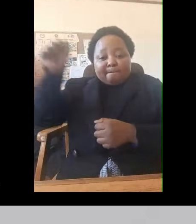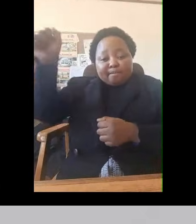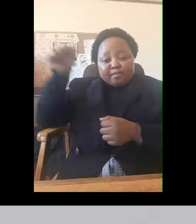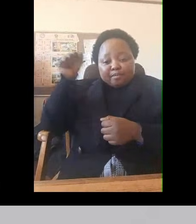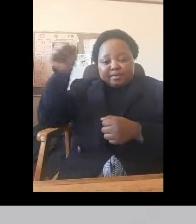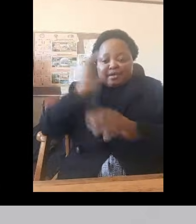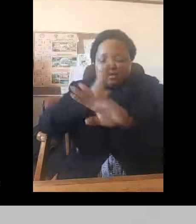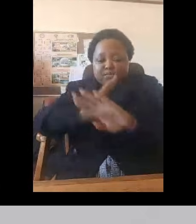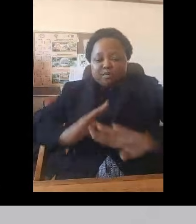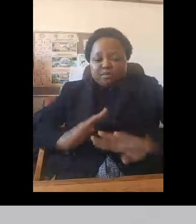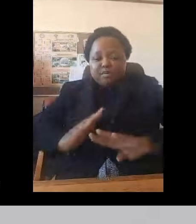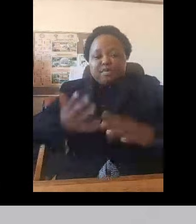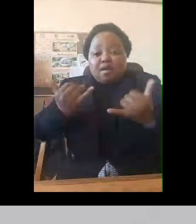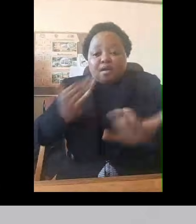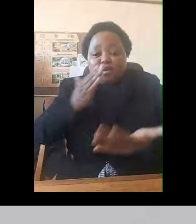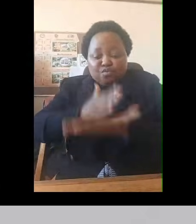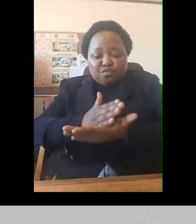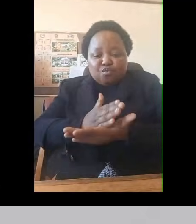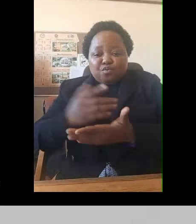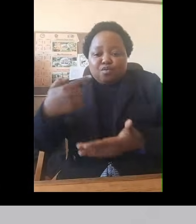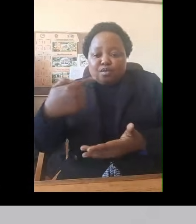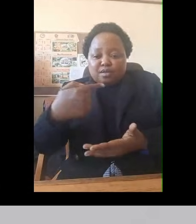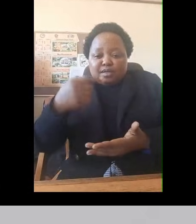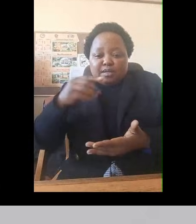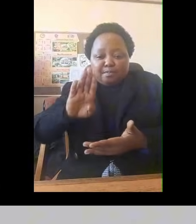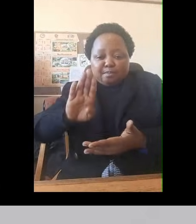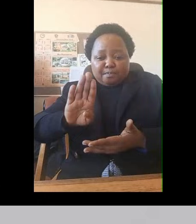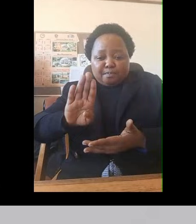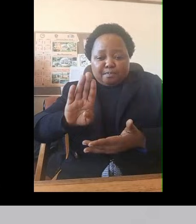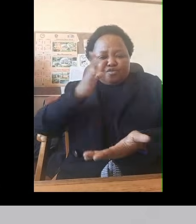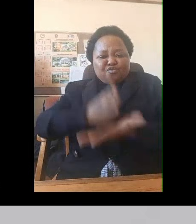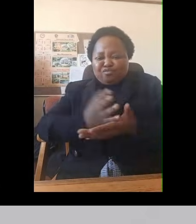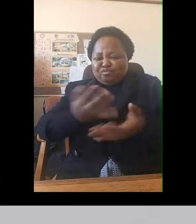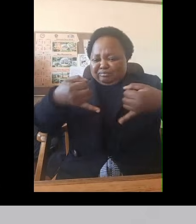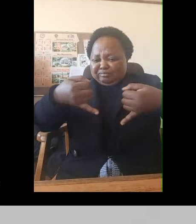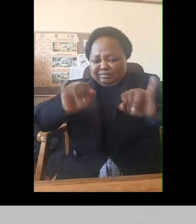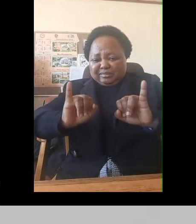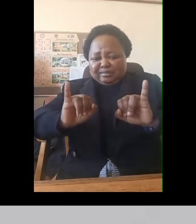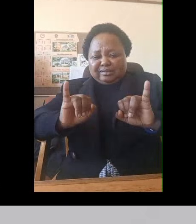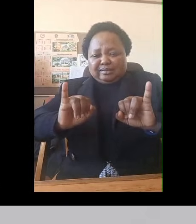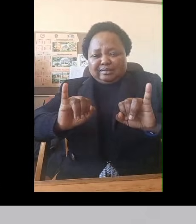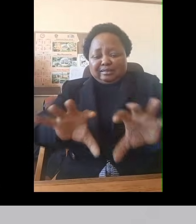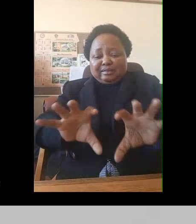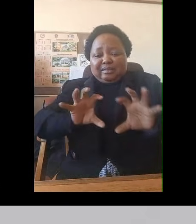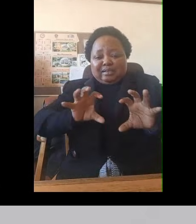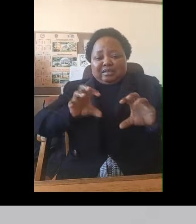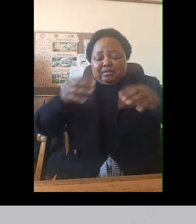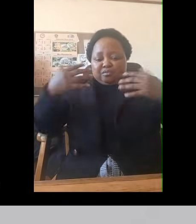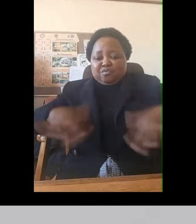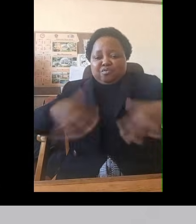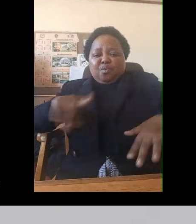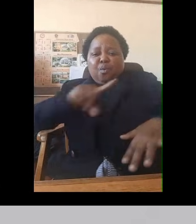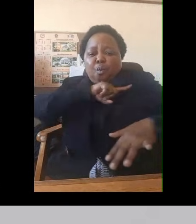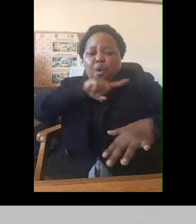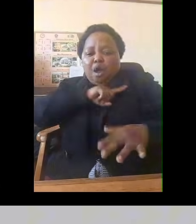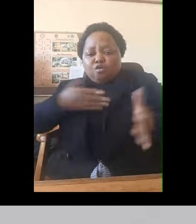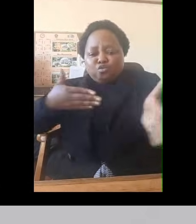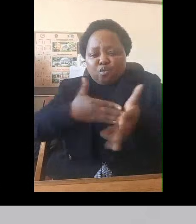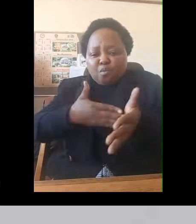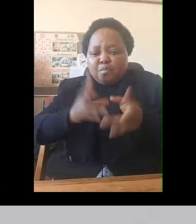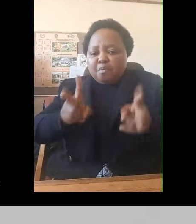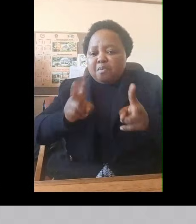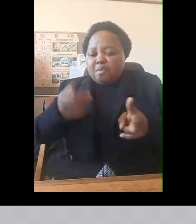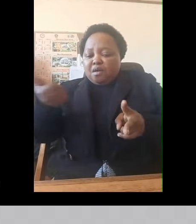Indeed, GBV is a serious threat. It stops others from untapping